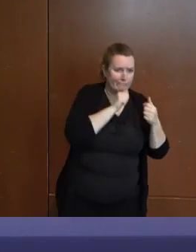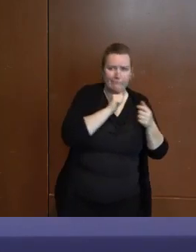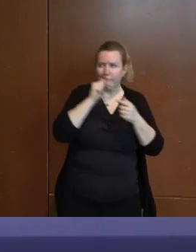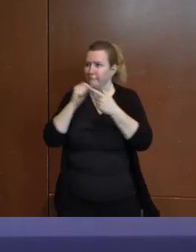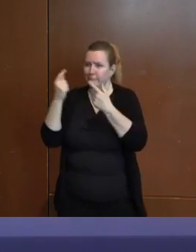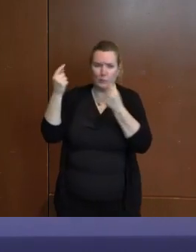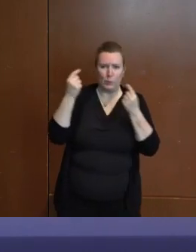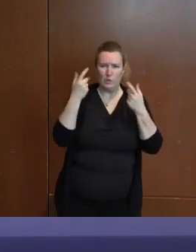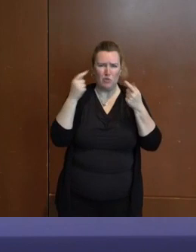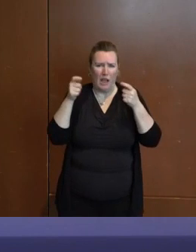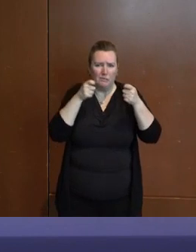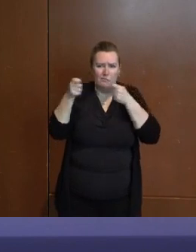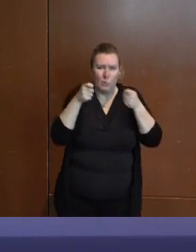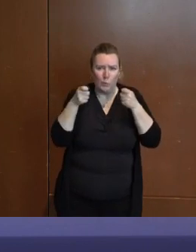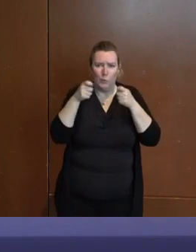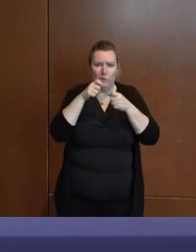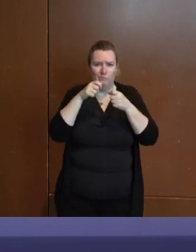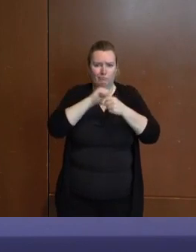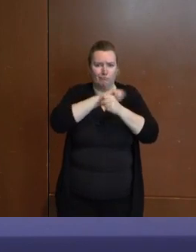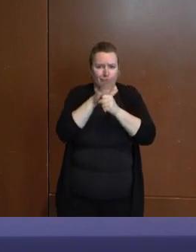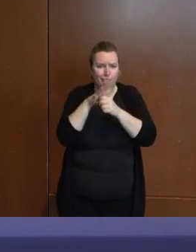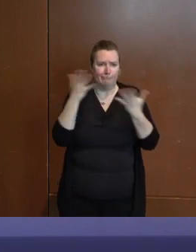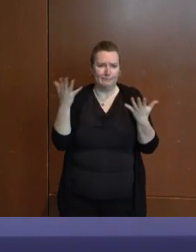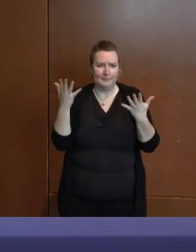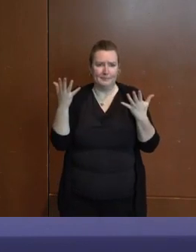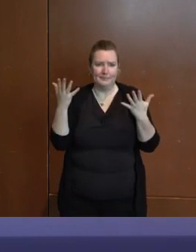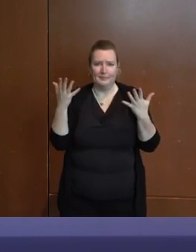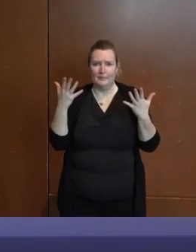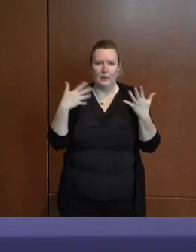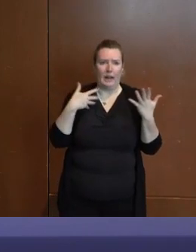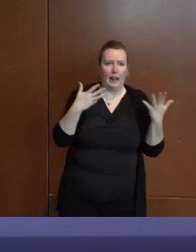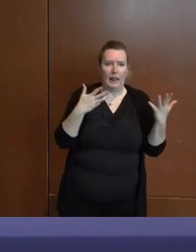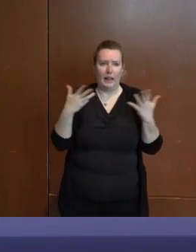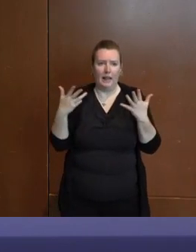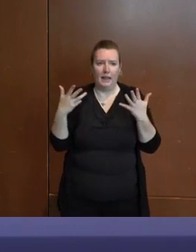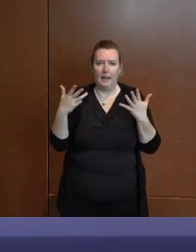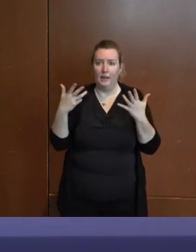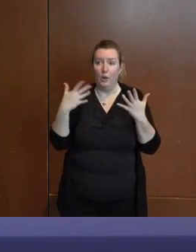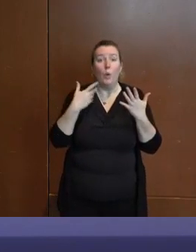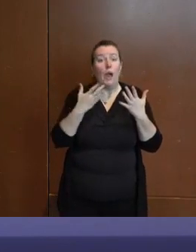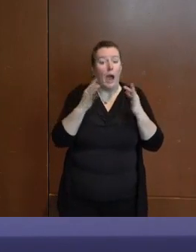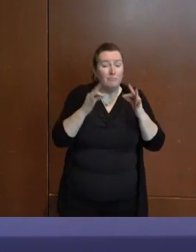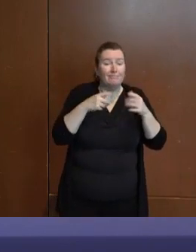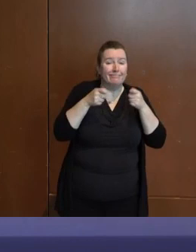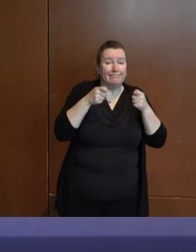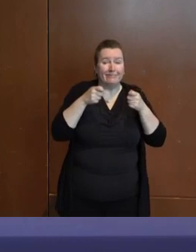to open up again, just to be exposed to the lowest common denominator.